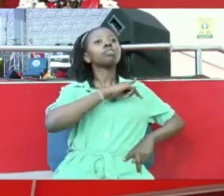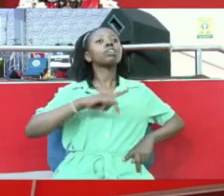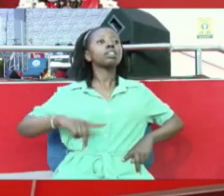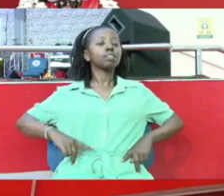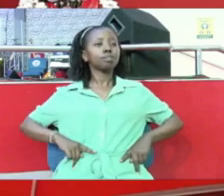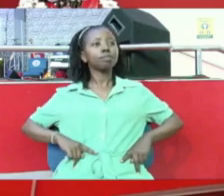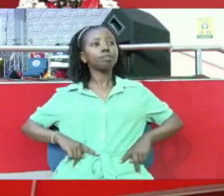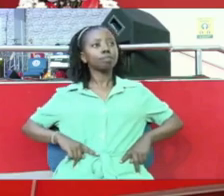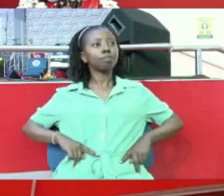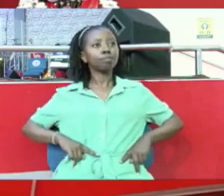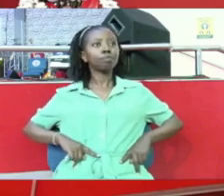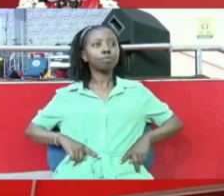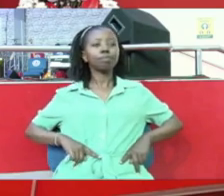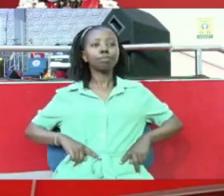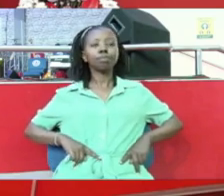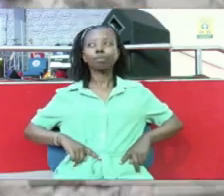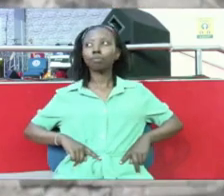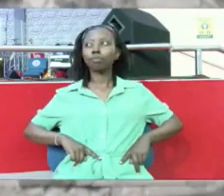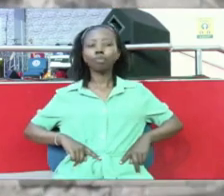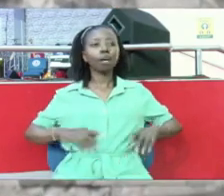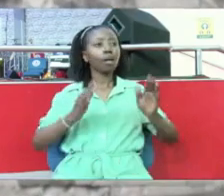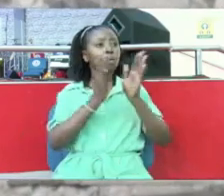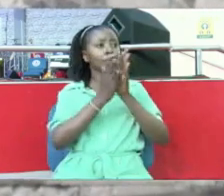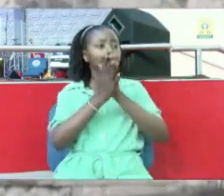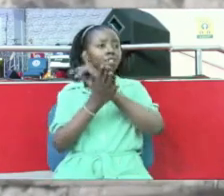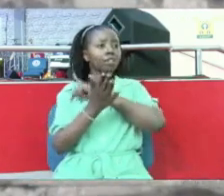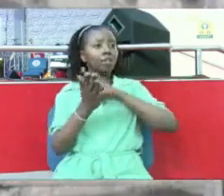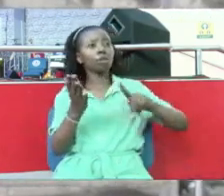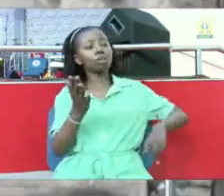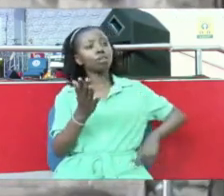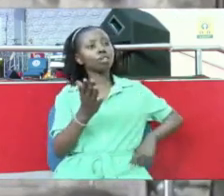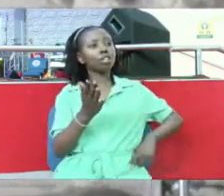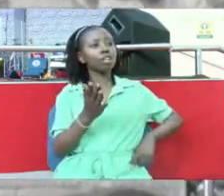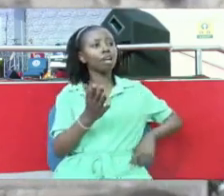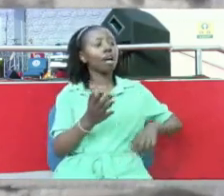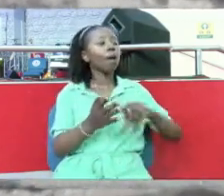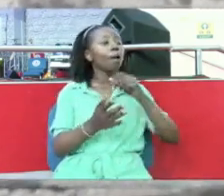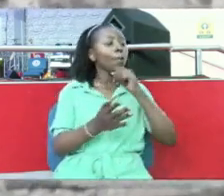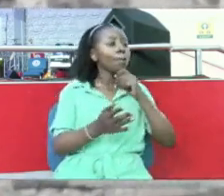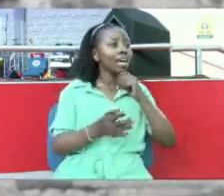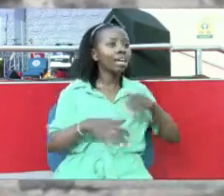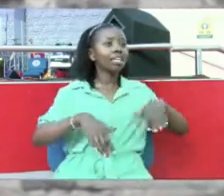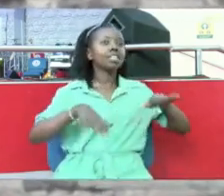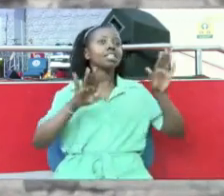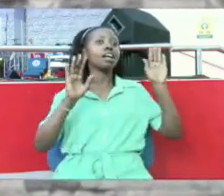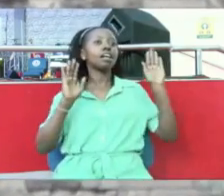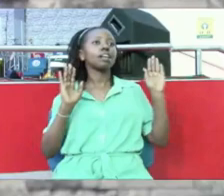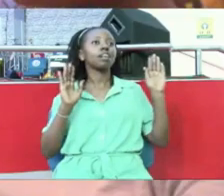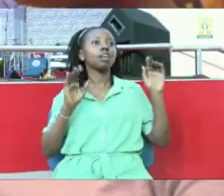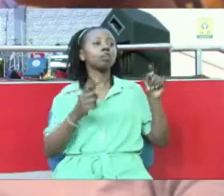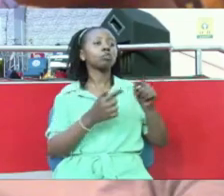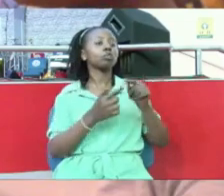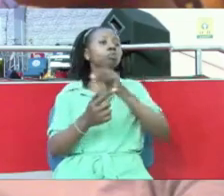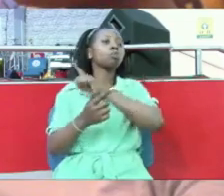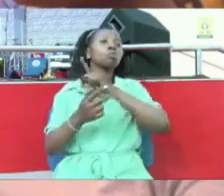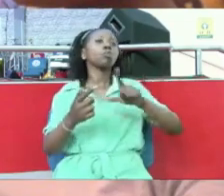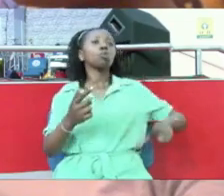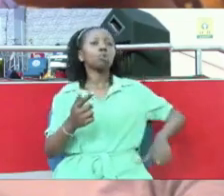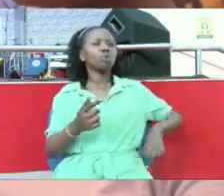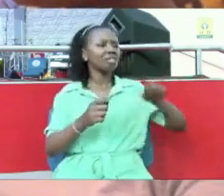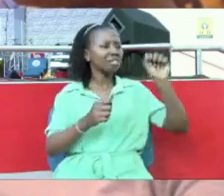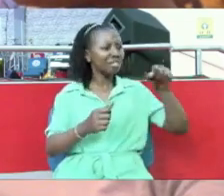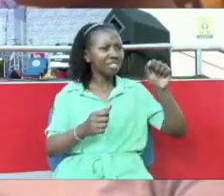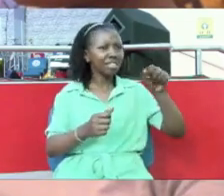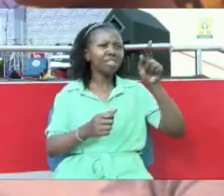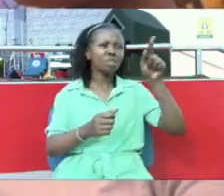walijisalimisha kwenye mfalme wa wafalme. Bwana Yesu asifiwe. They submitted their wills to the Lord Jesus Christ. Yes, you have